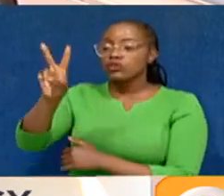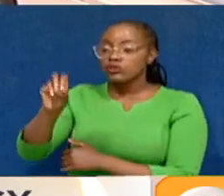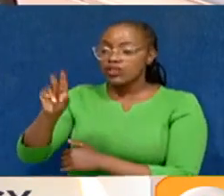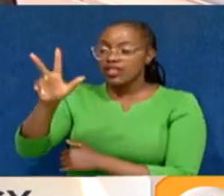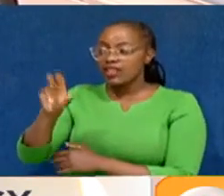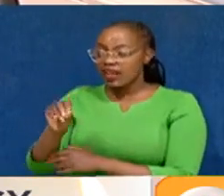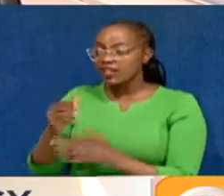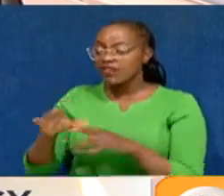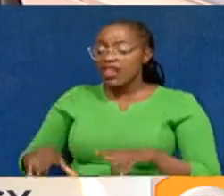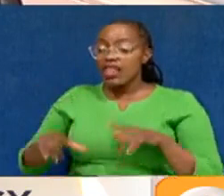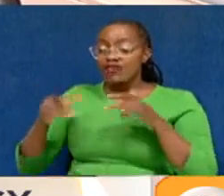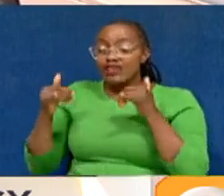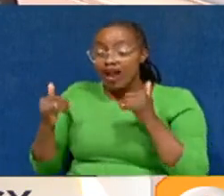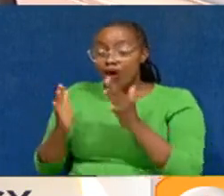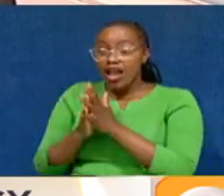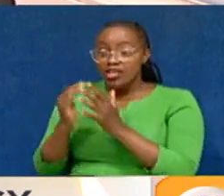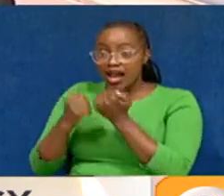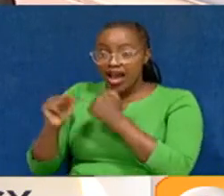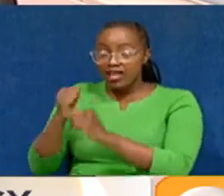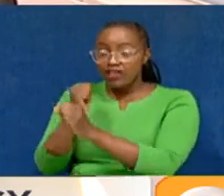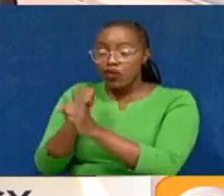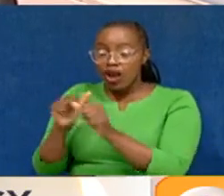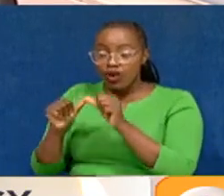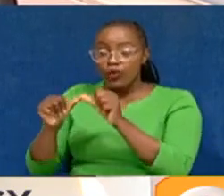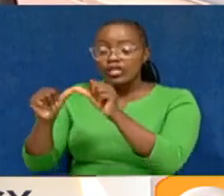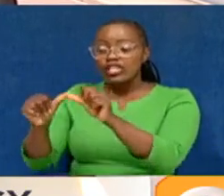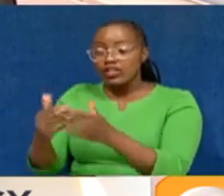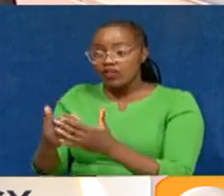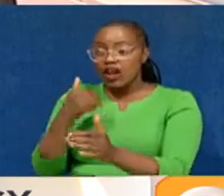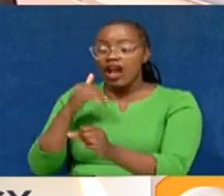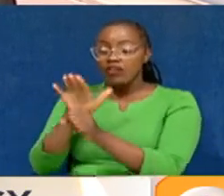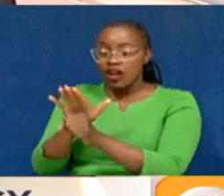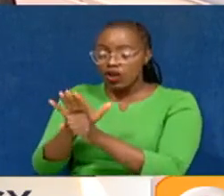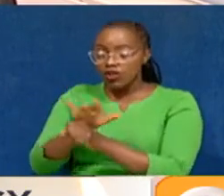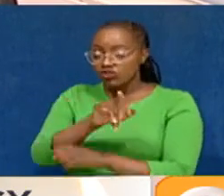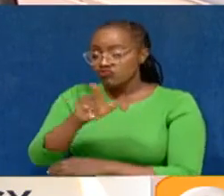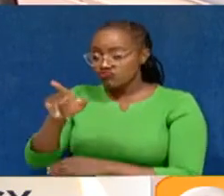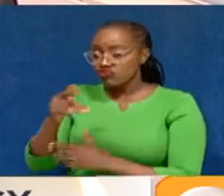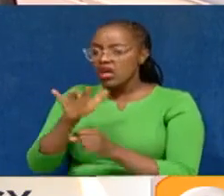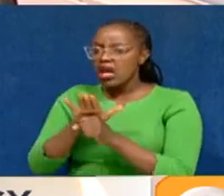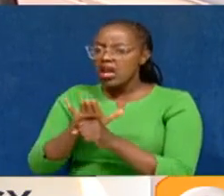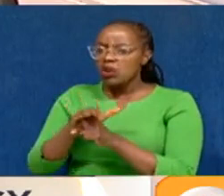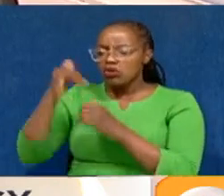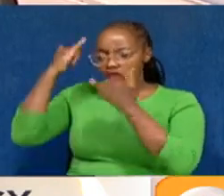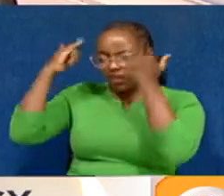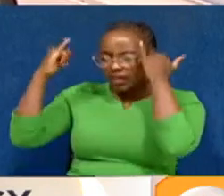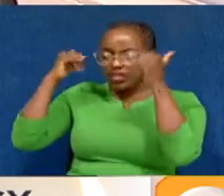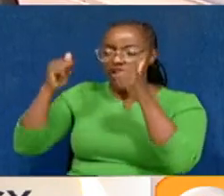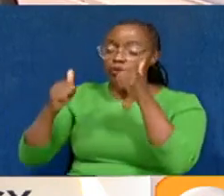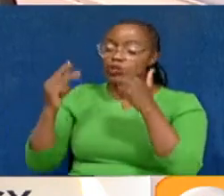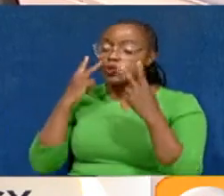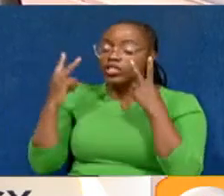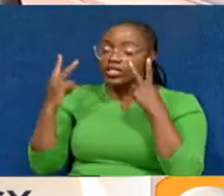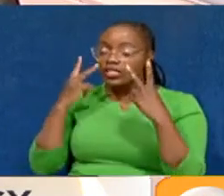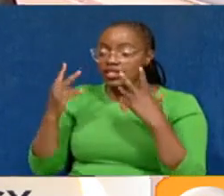alive and well. I have said before that a lot of the initiatives that you